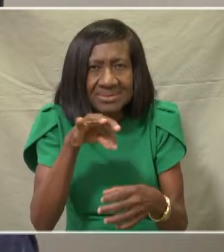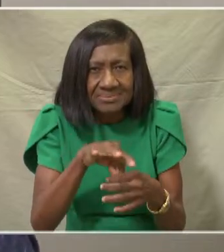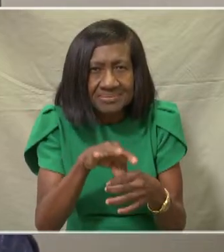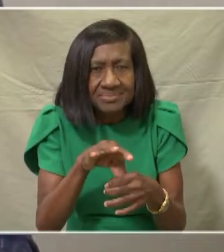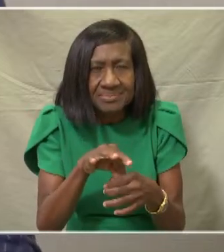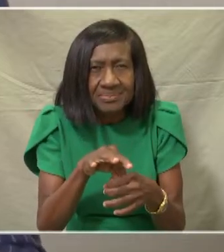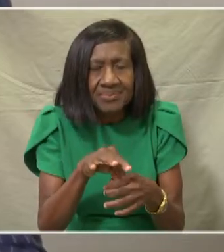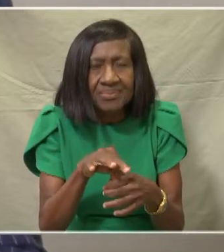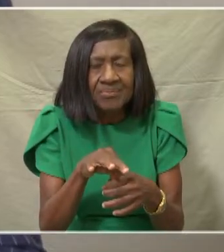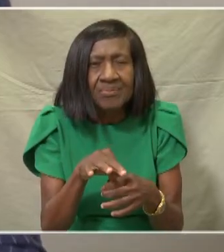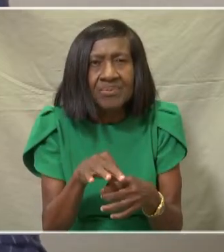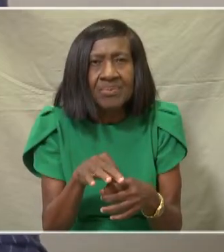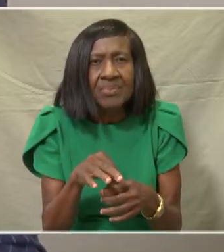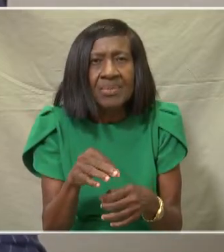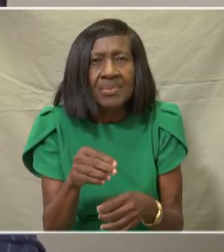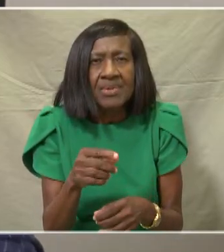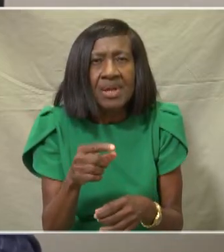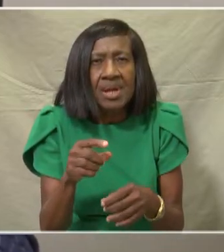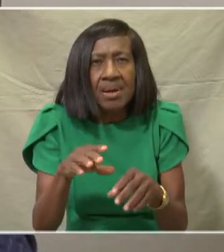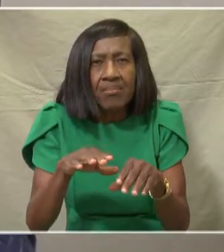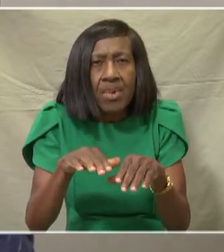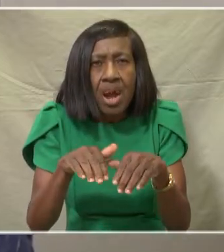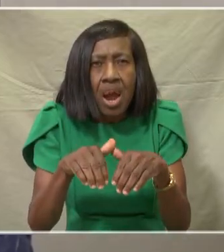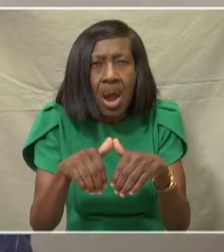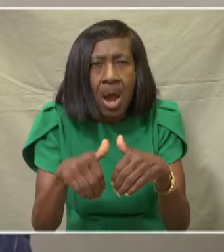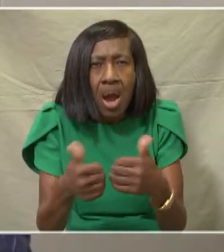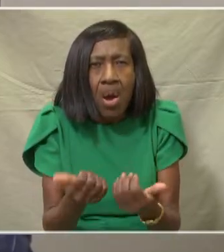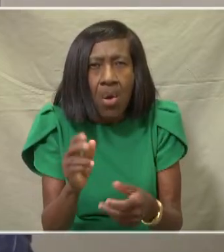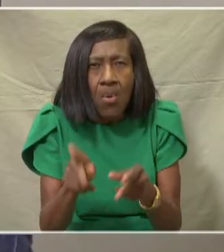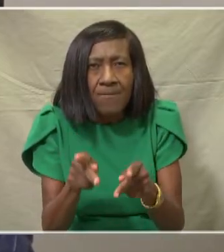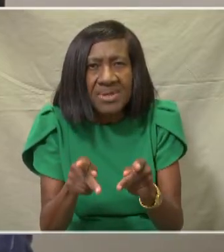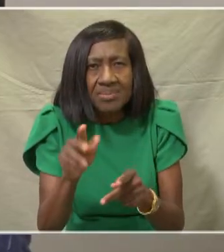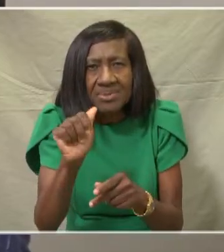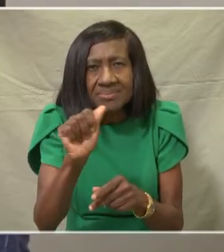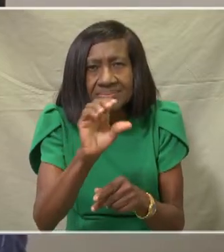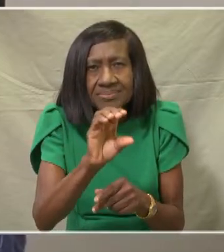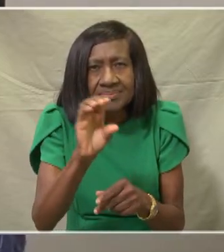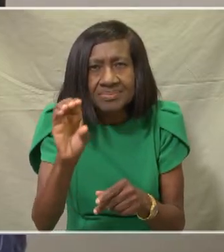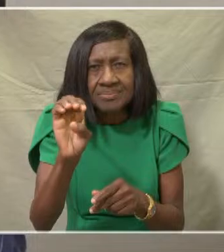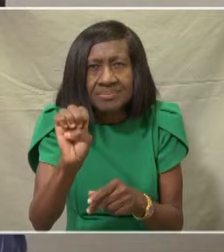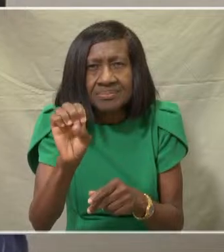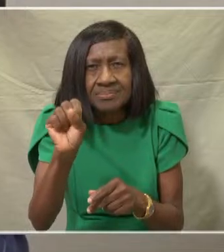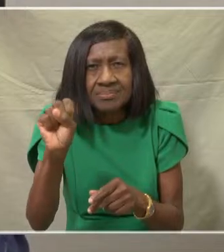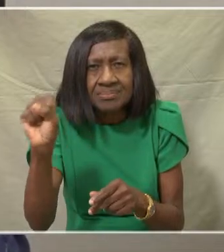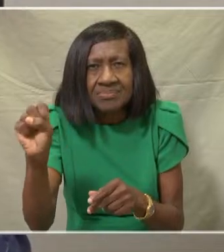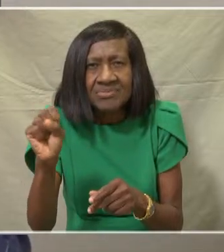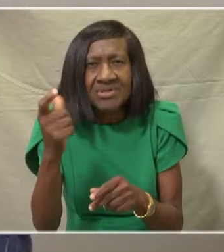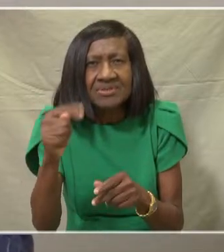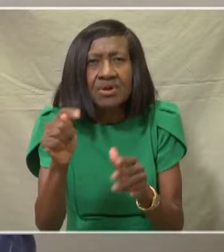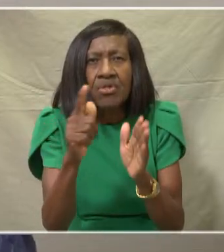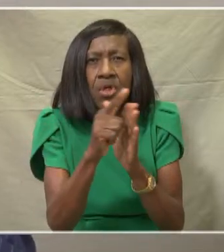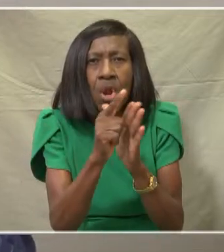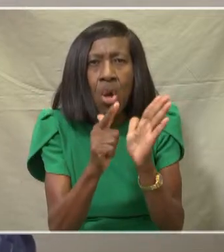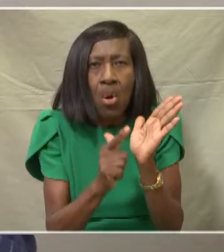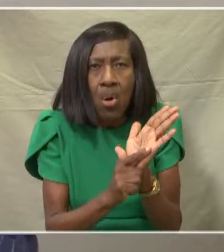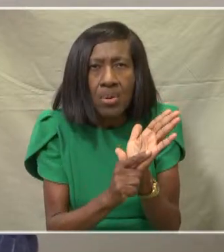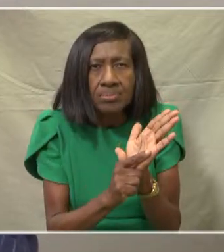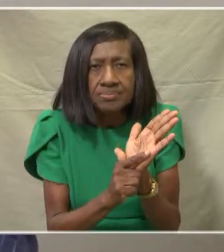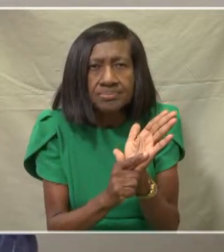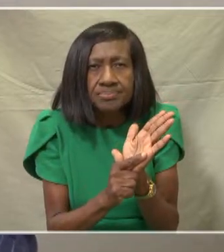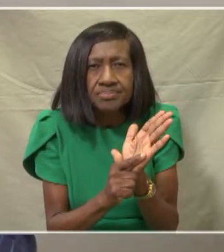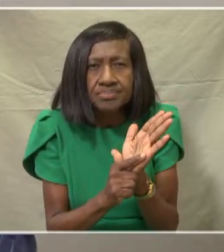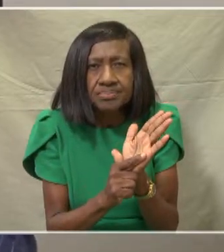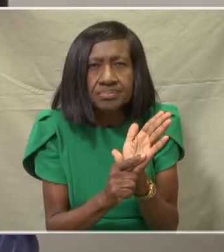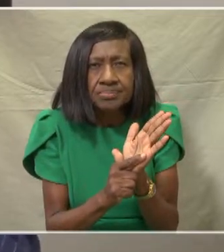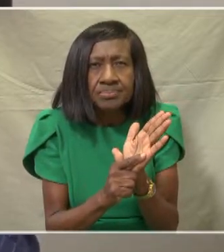We'll want to understand the accessibility of the law. That's the kind of thing that we will discuss in the course of our meetings. Now,